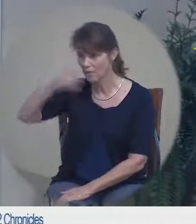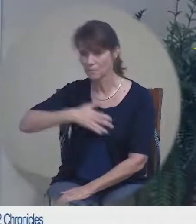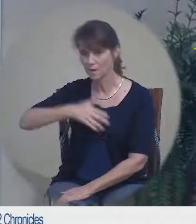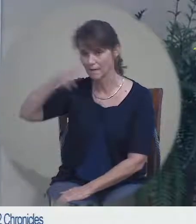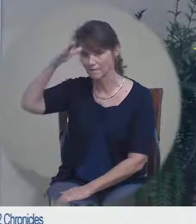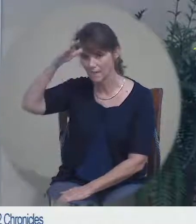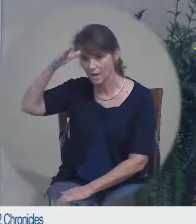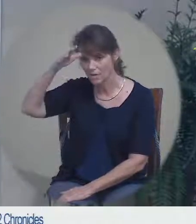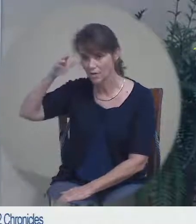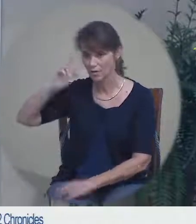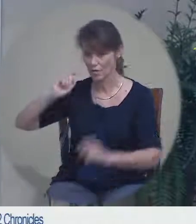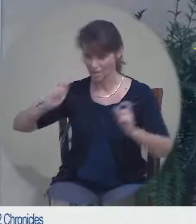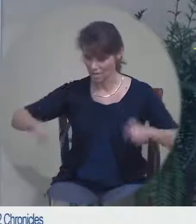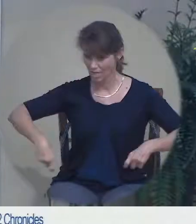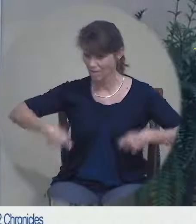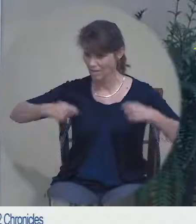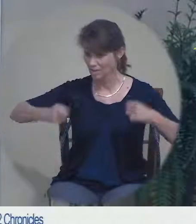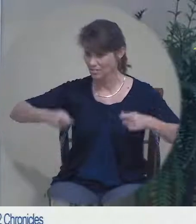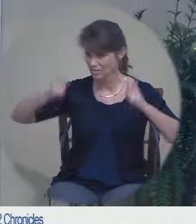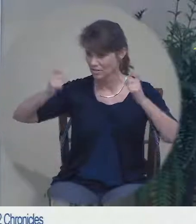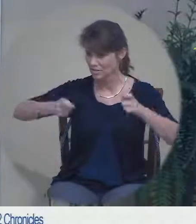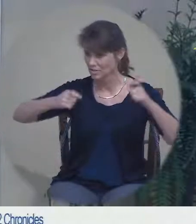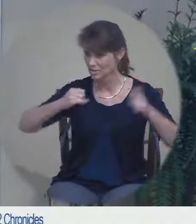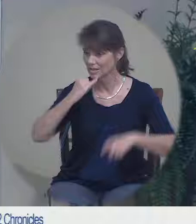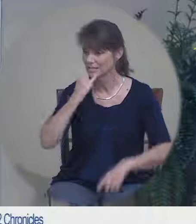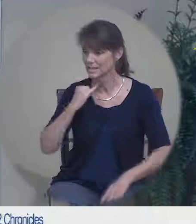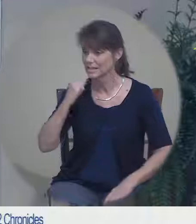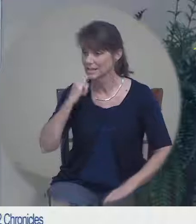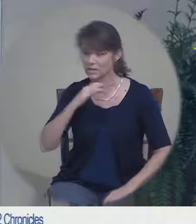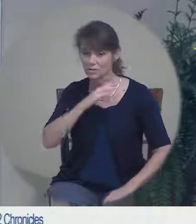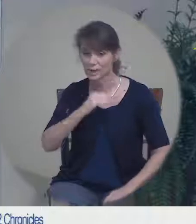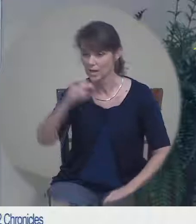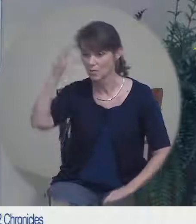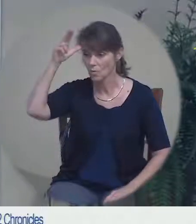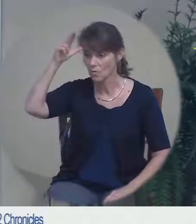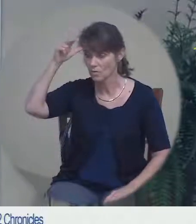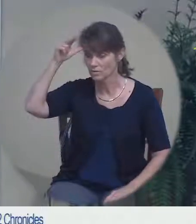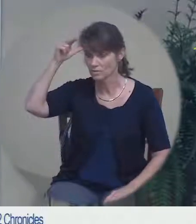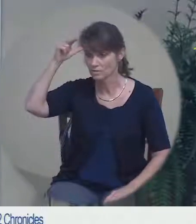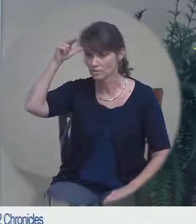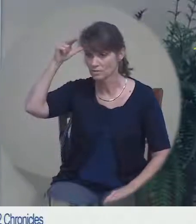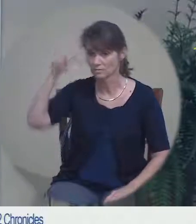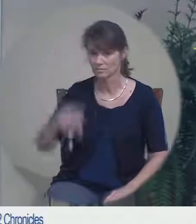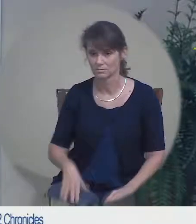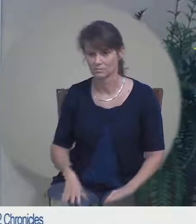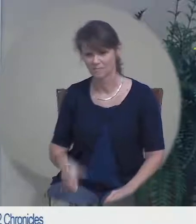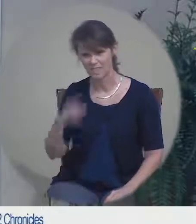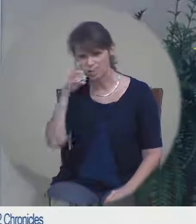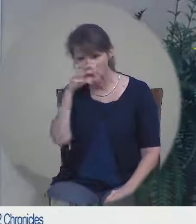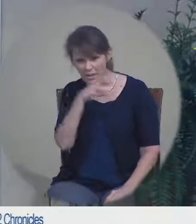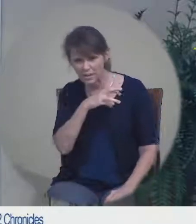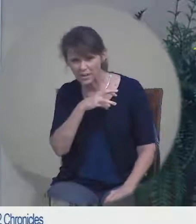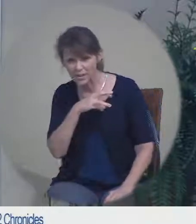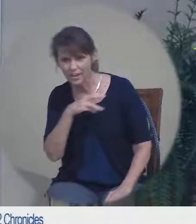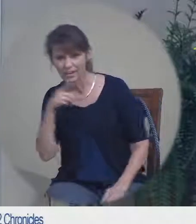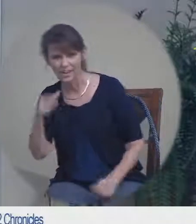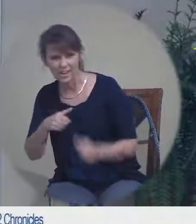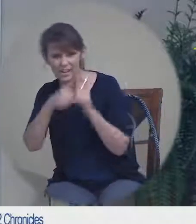father, the chariots of Israel and its horsemen. Isn't that kind of weird? So here he is following after